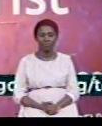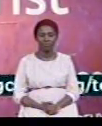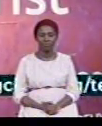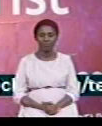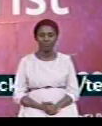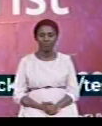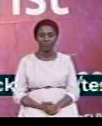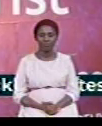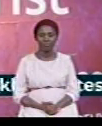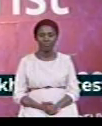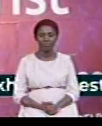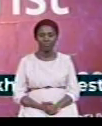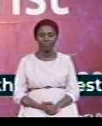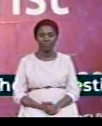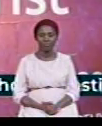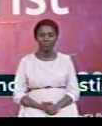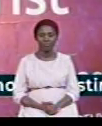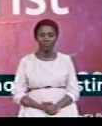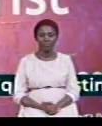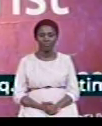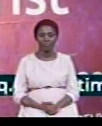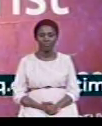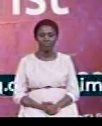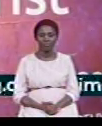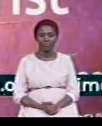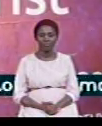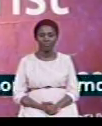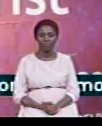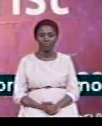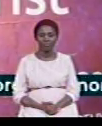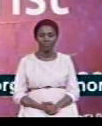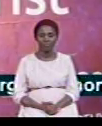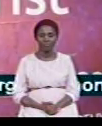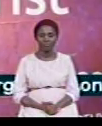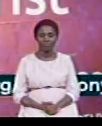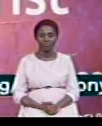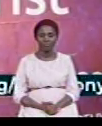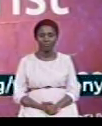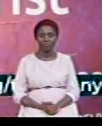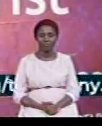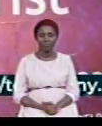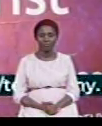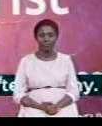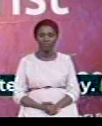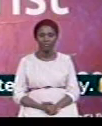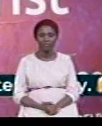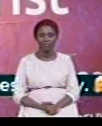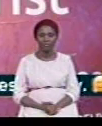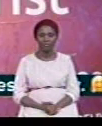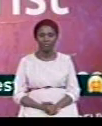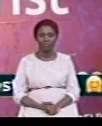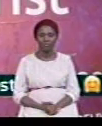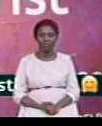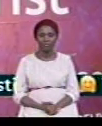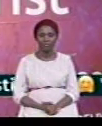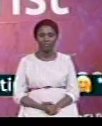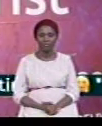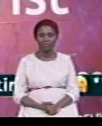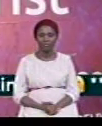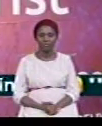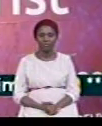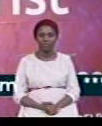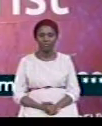year, not BP, no, I back a ho, high BP, I back a ho. I just said, I'm a BP management, because it should be a high, and see, I'm a nom de